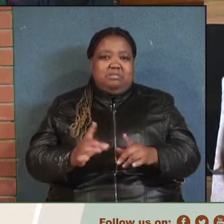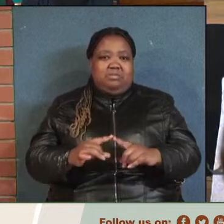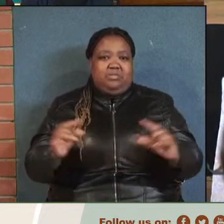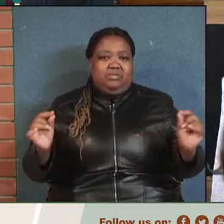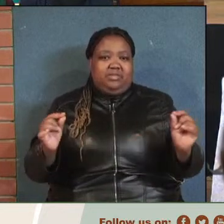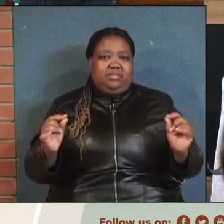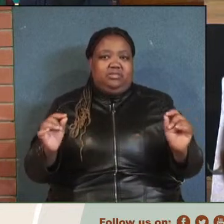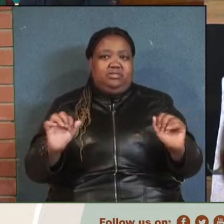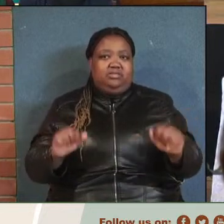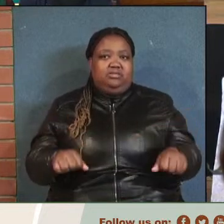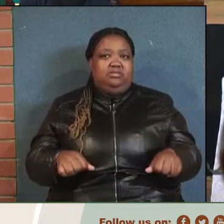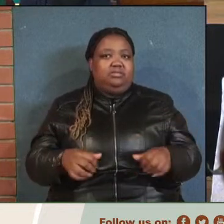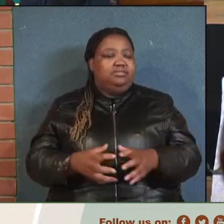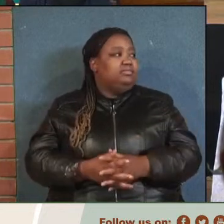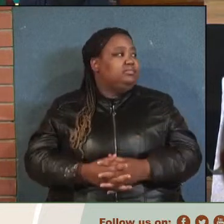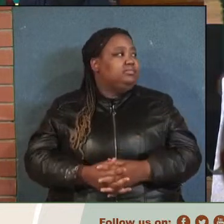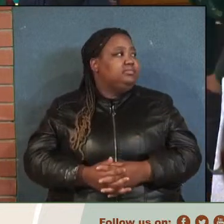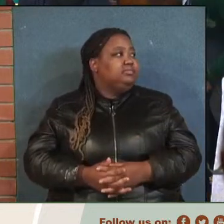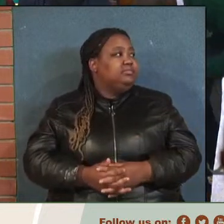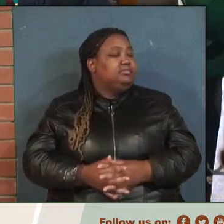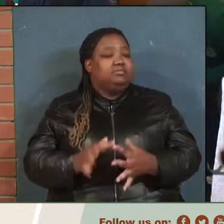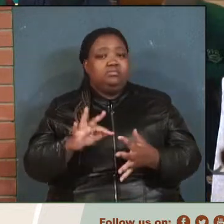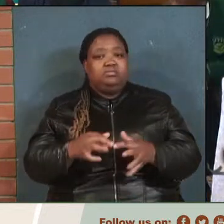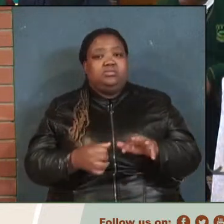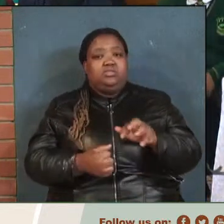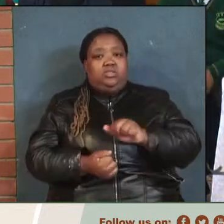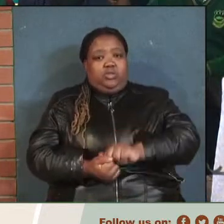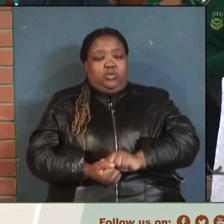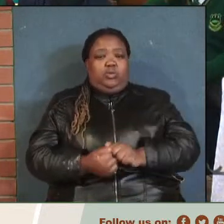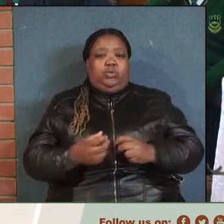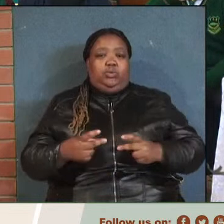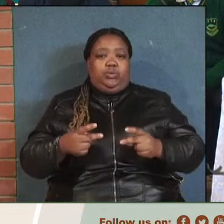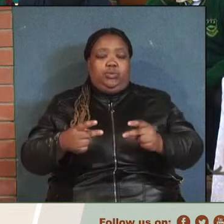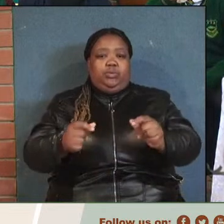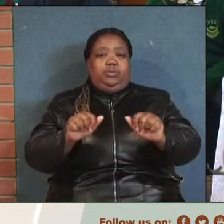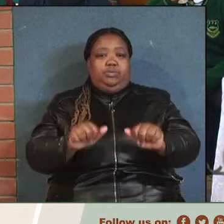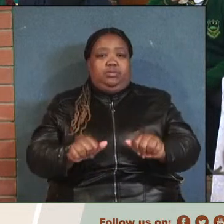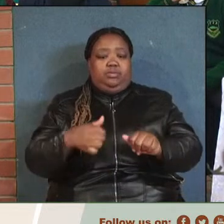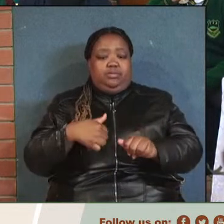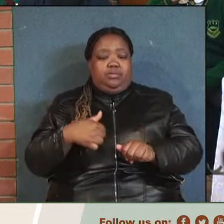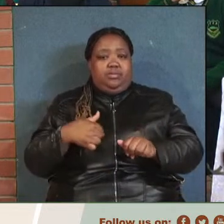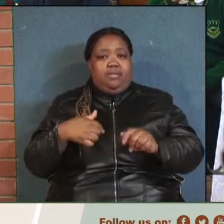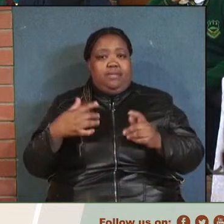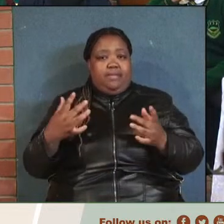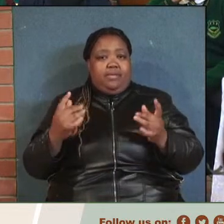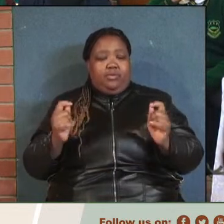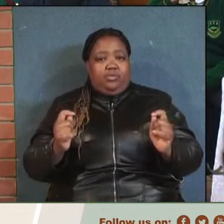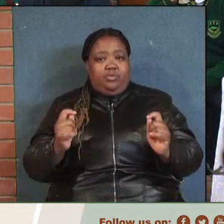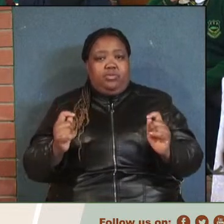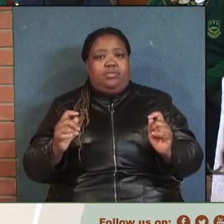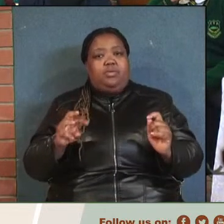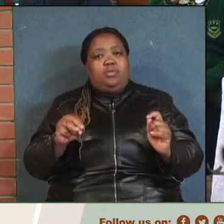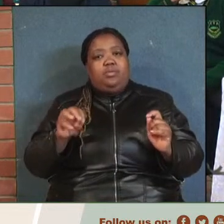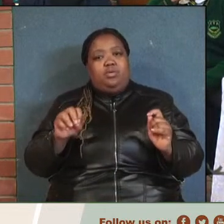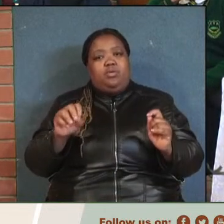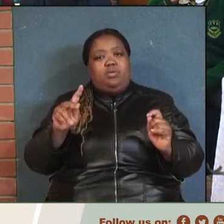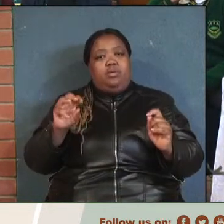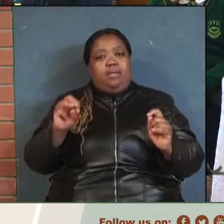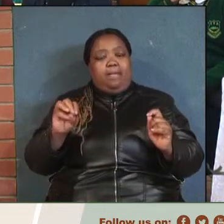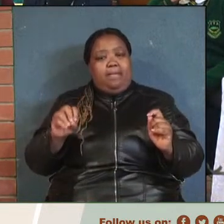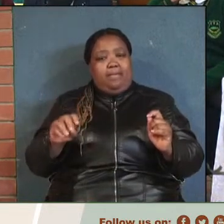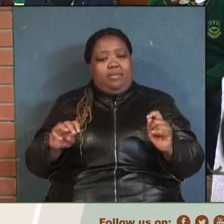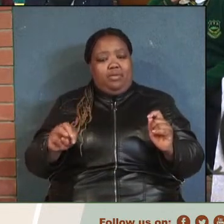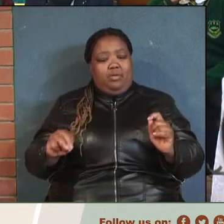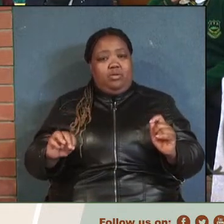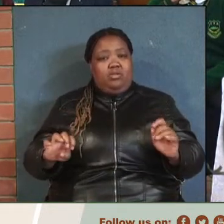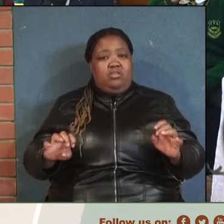Yes. Please do conclude quickly. I, Honorable Mugombo, the Chairperson of Commission 2, on the impact of